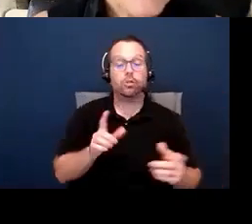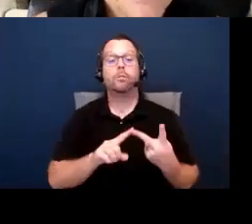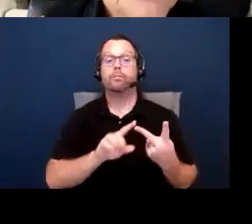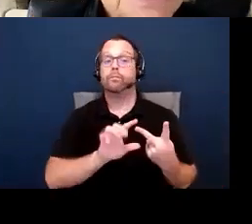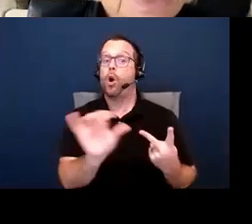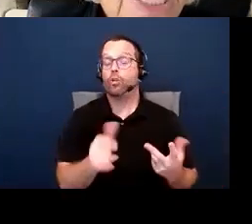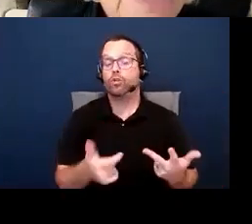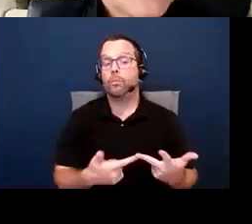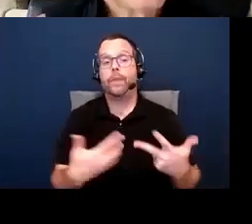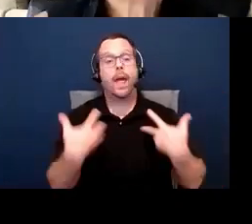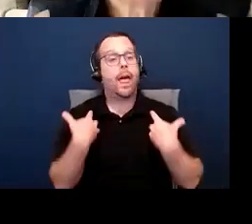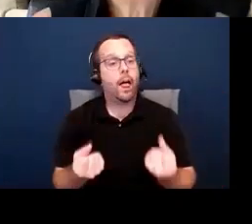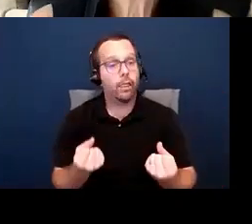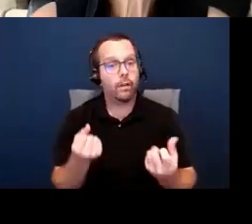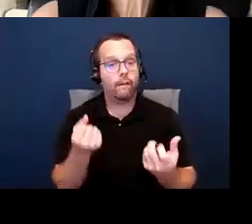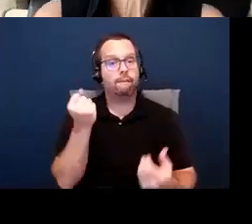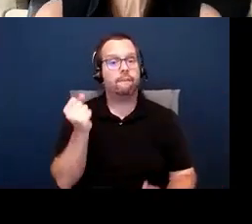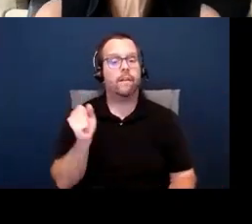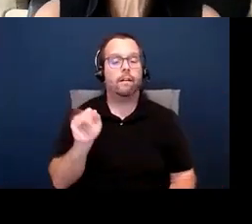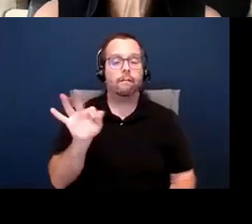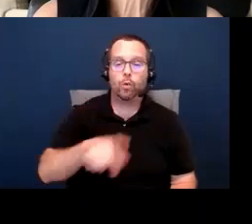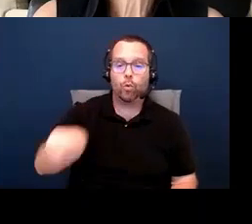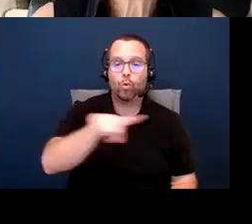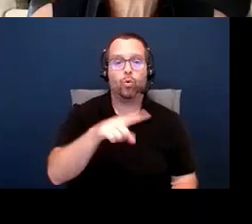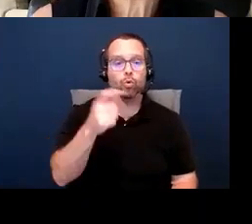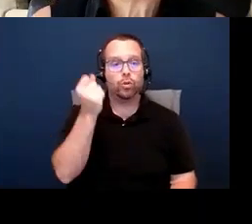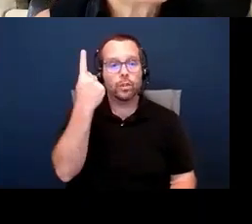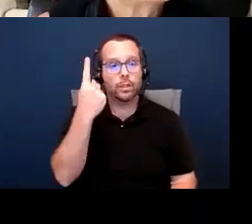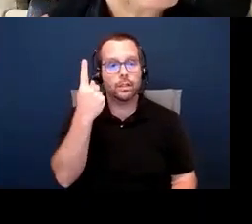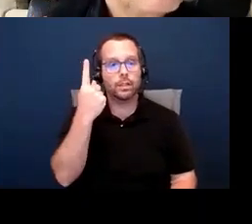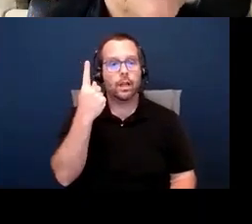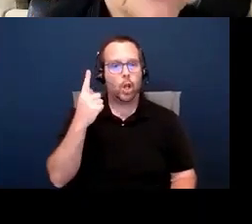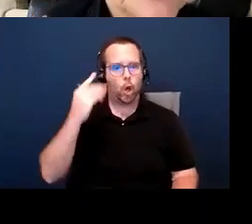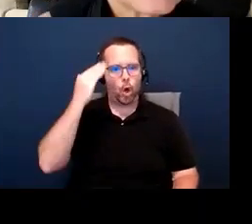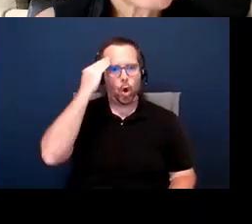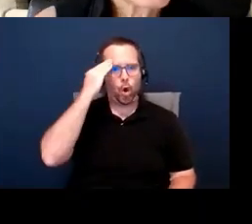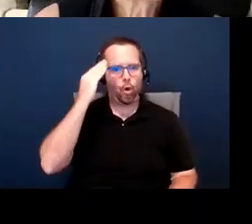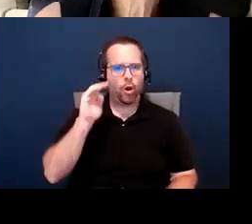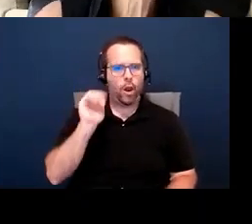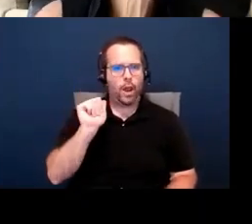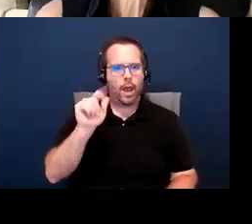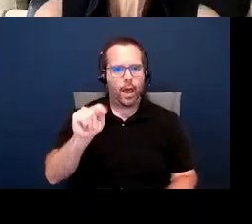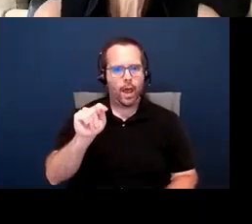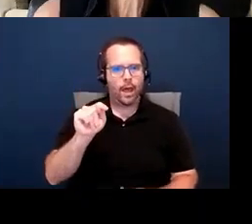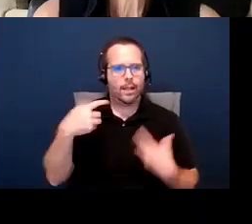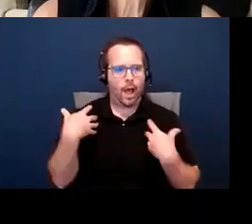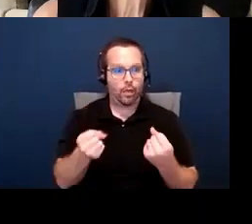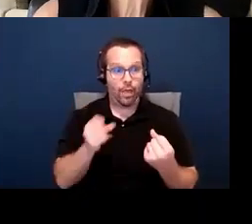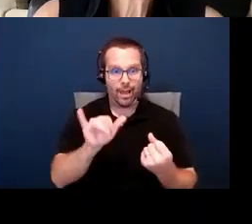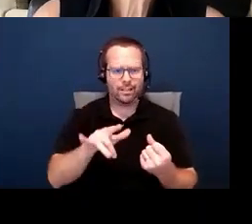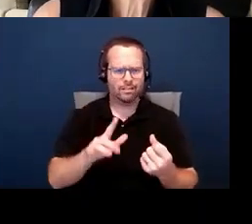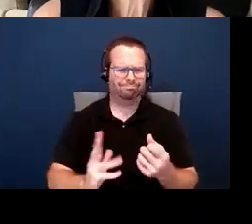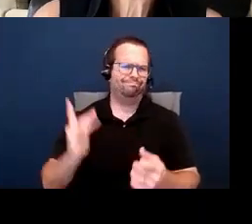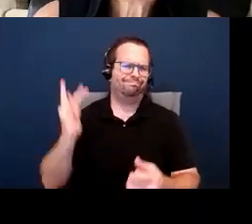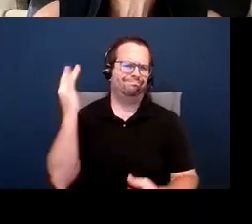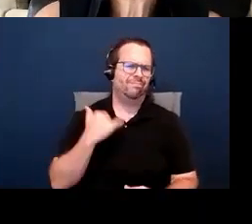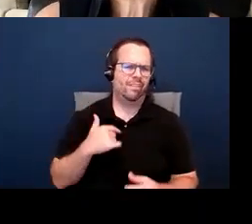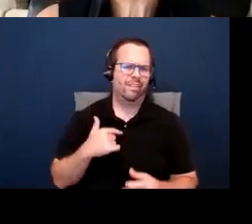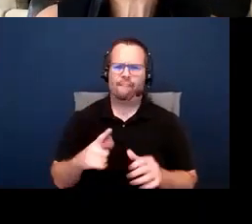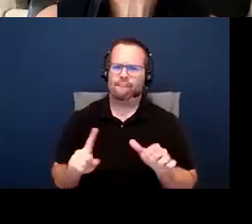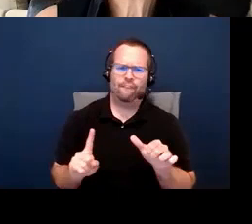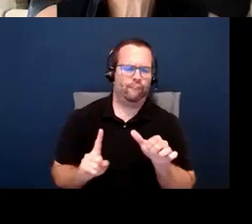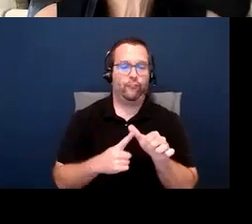who understand and know about Ad Health, this was one of the very first studies that